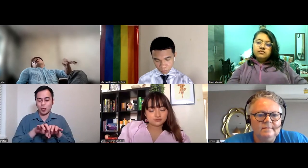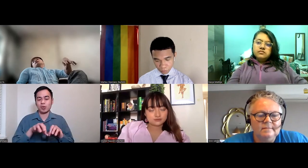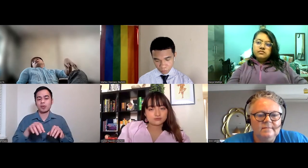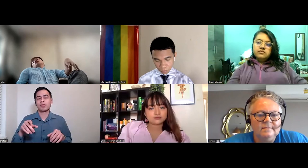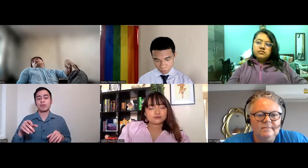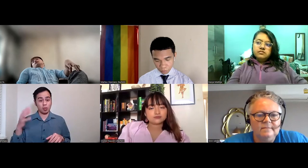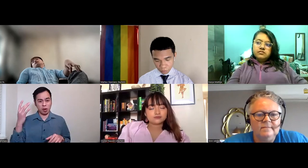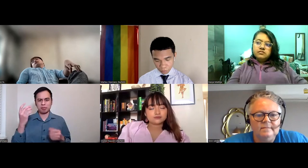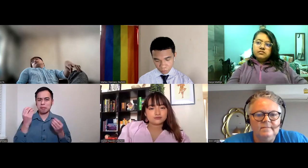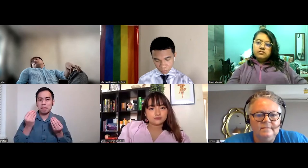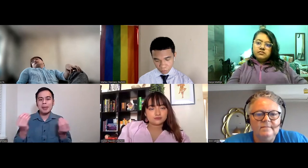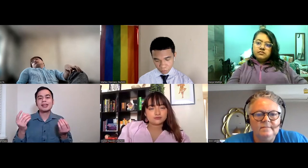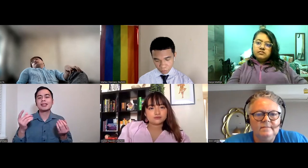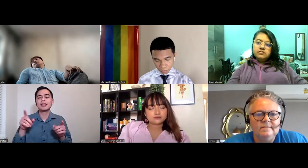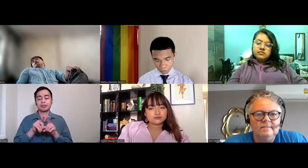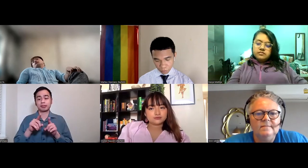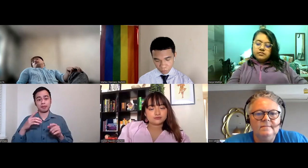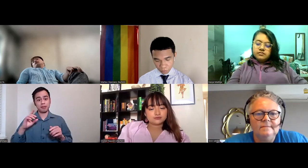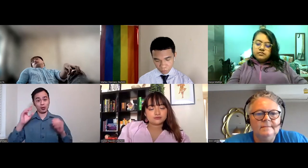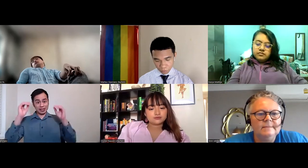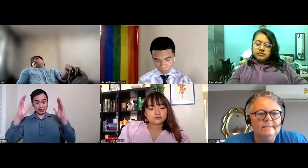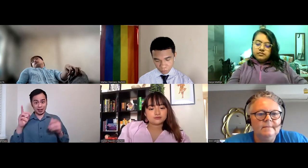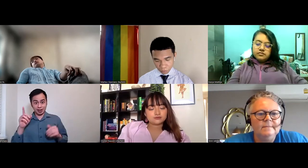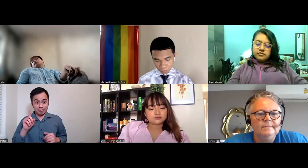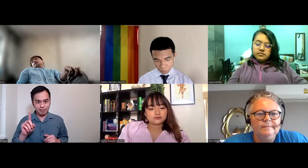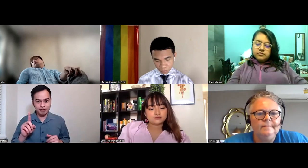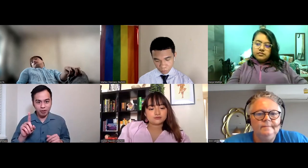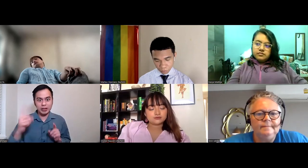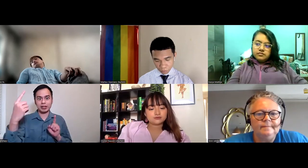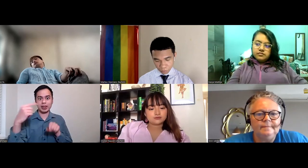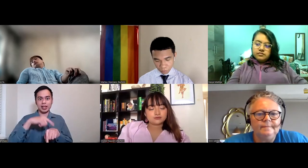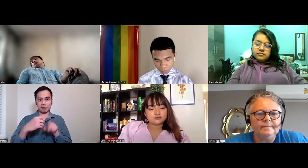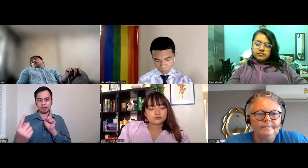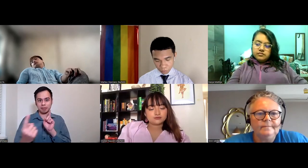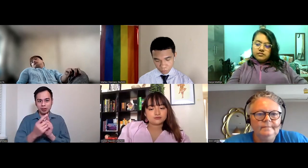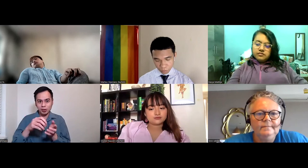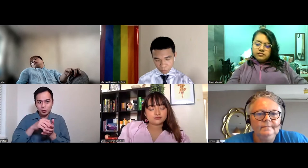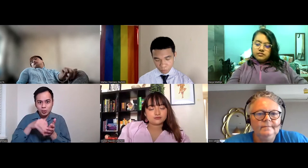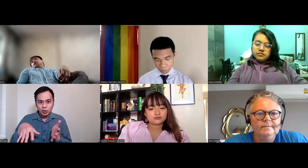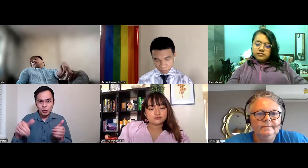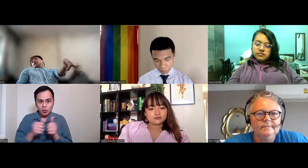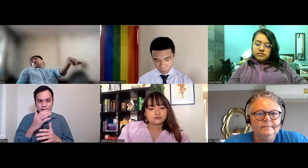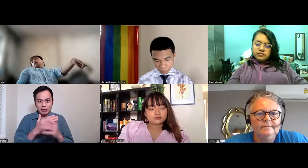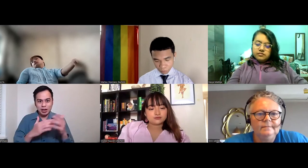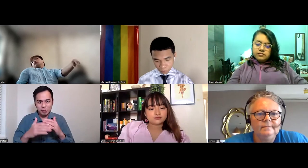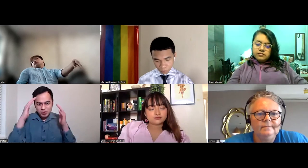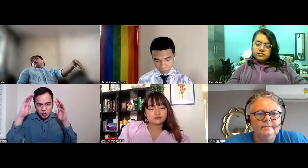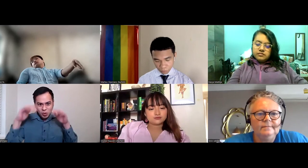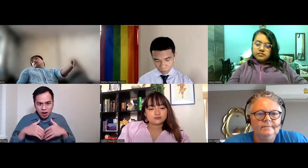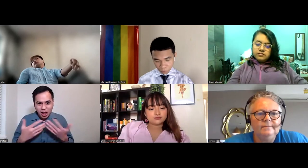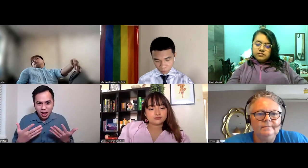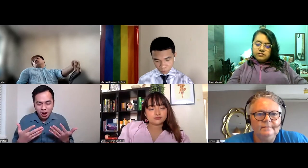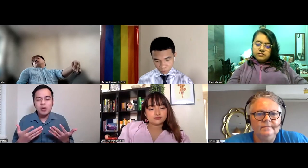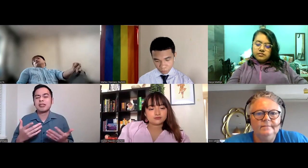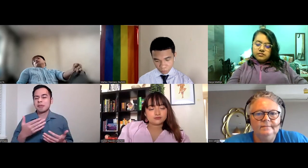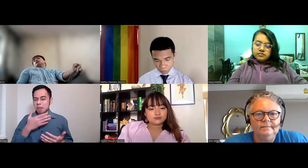the various needs of the students. So I think what's important is that for teachers, when they come to across students